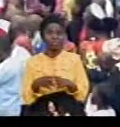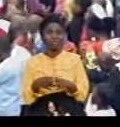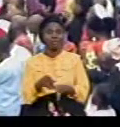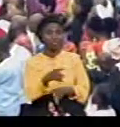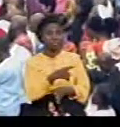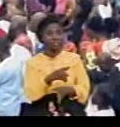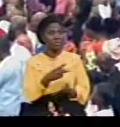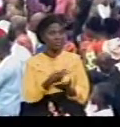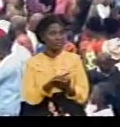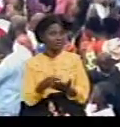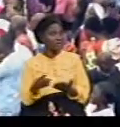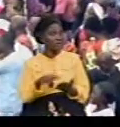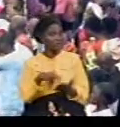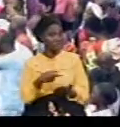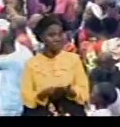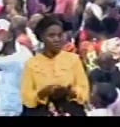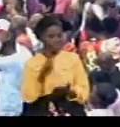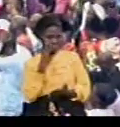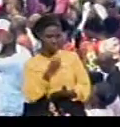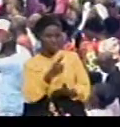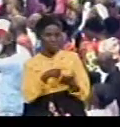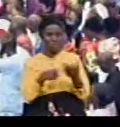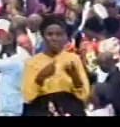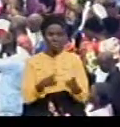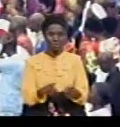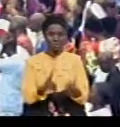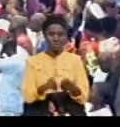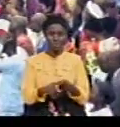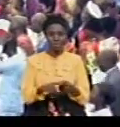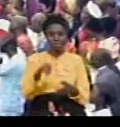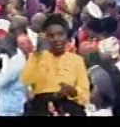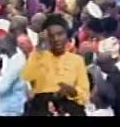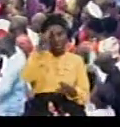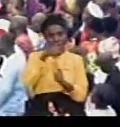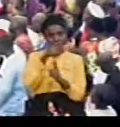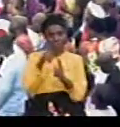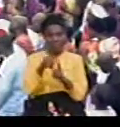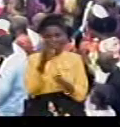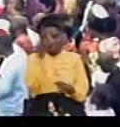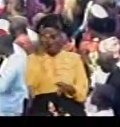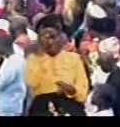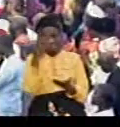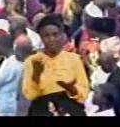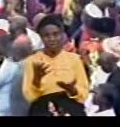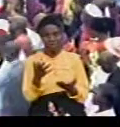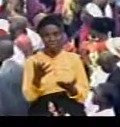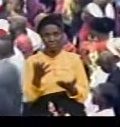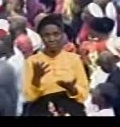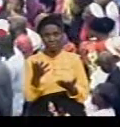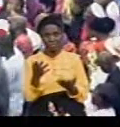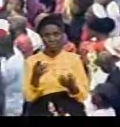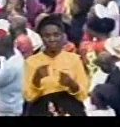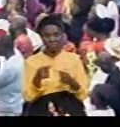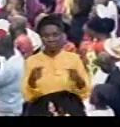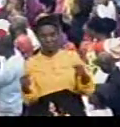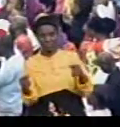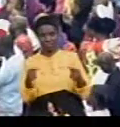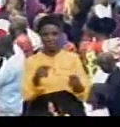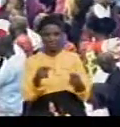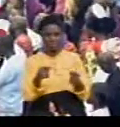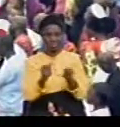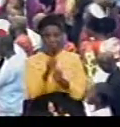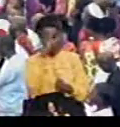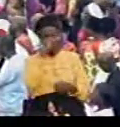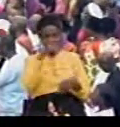And you see what happened to Adam when the devil confronted him in the Garden of Eden. And you saw how